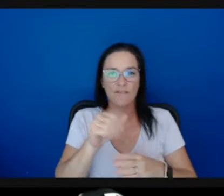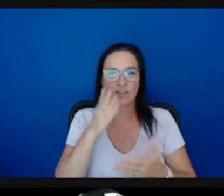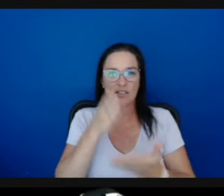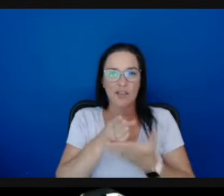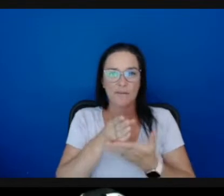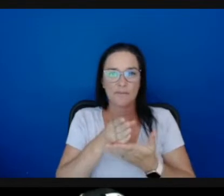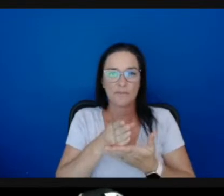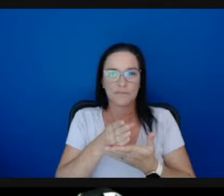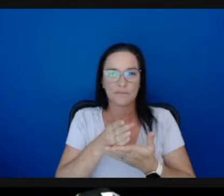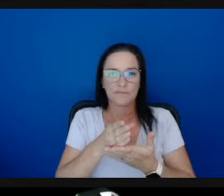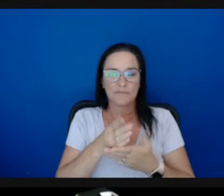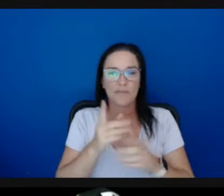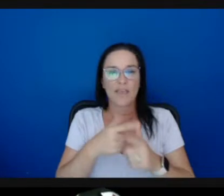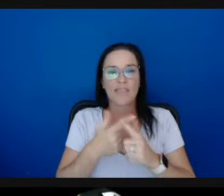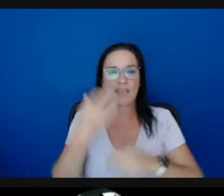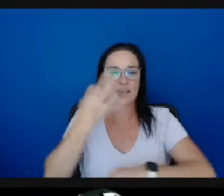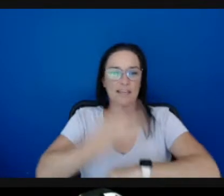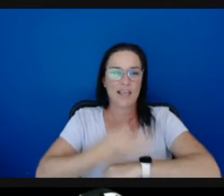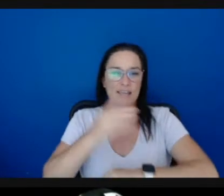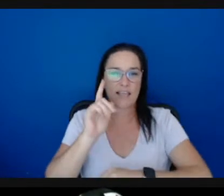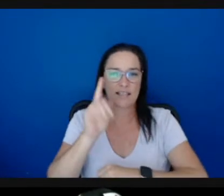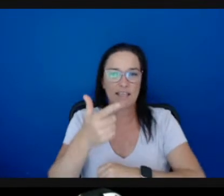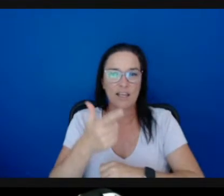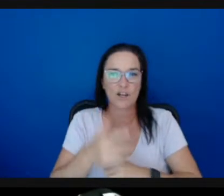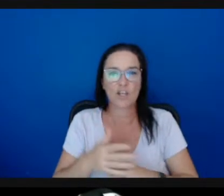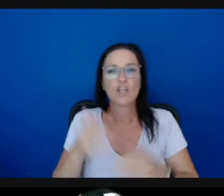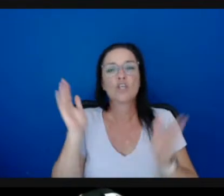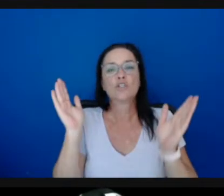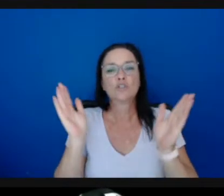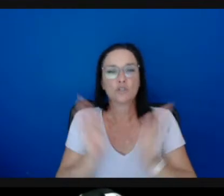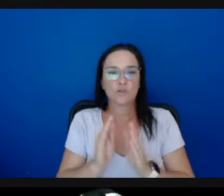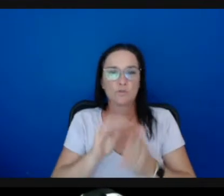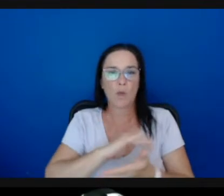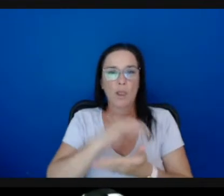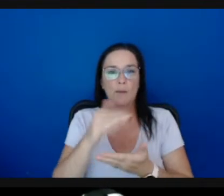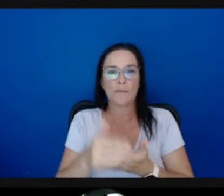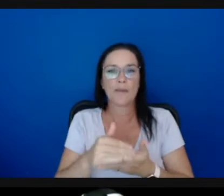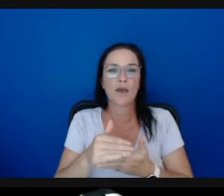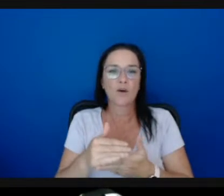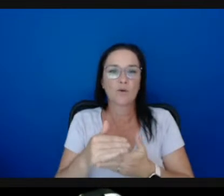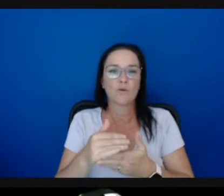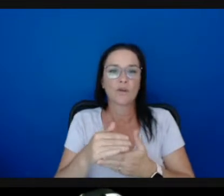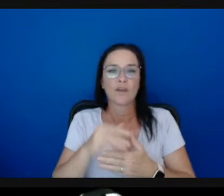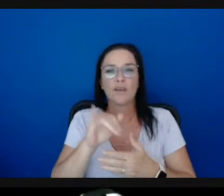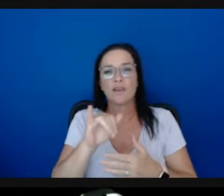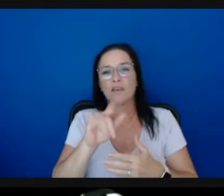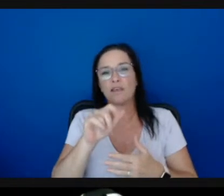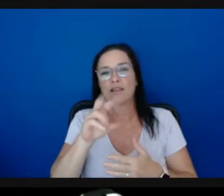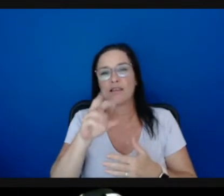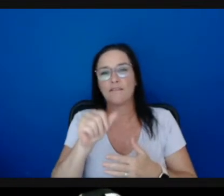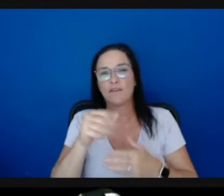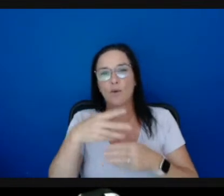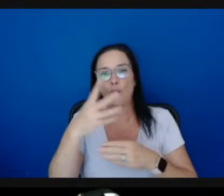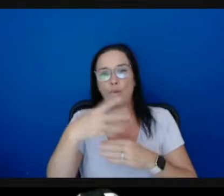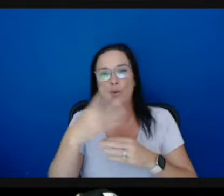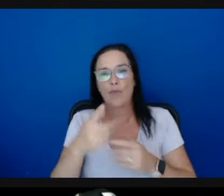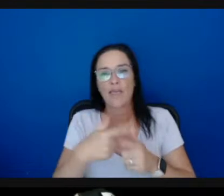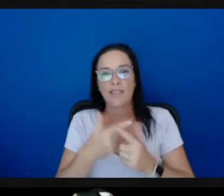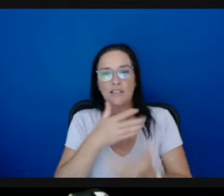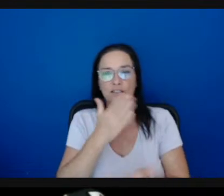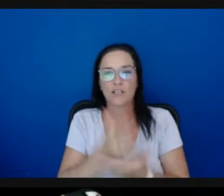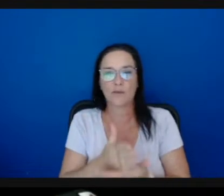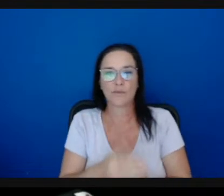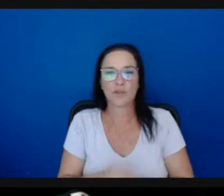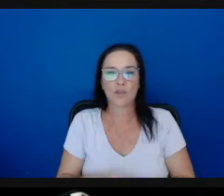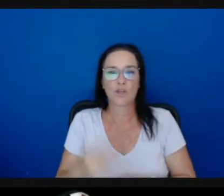And 9 days later, a small outbreak of lava from one of the I'ilewa vents for a few hours and then stopped. 2 days later, sounds